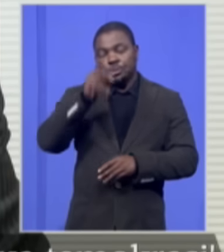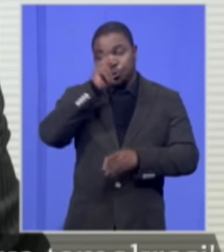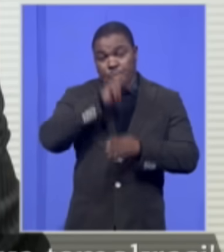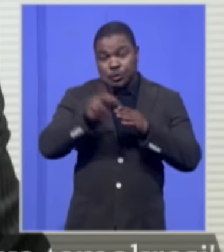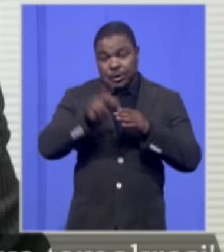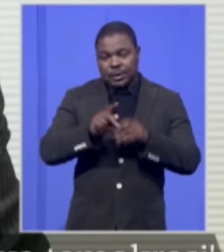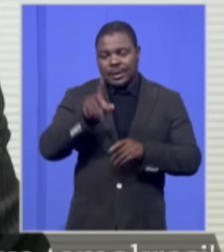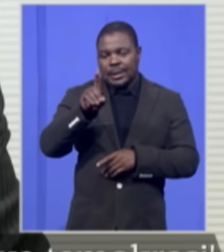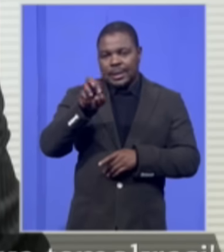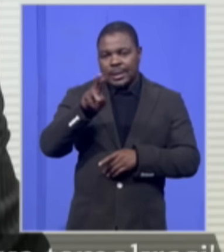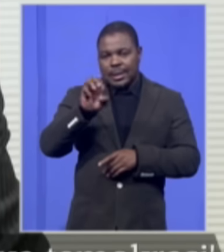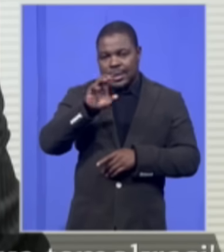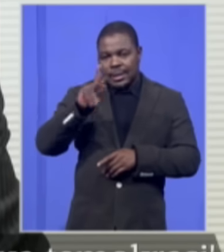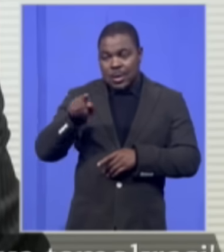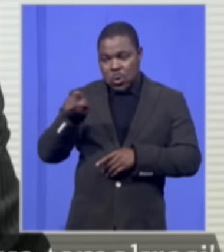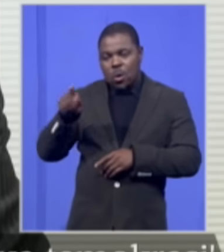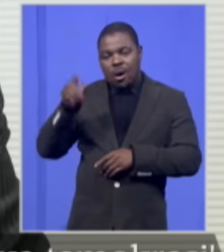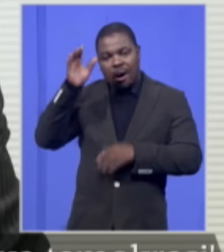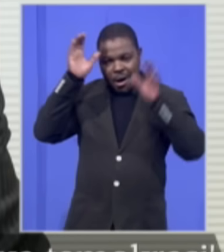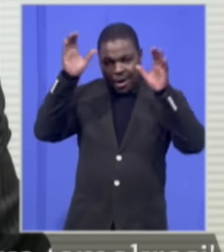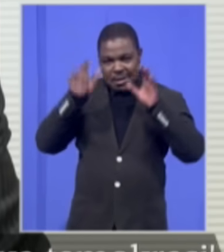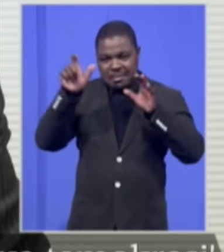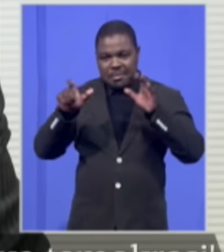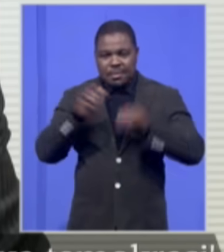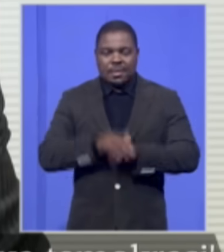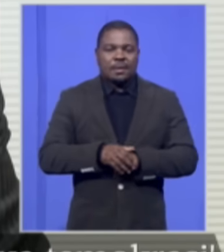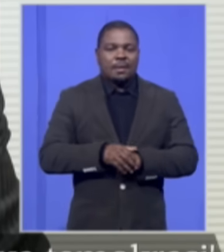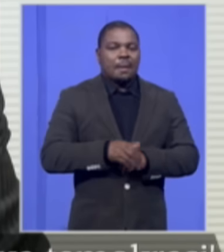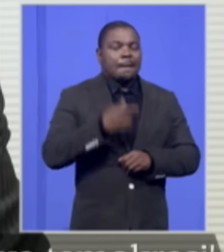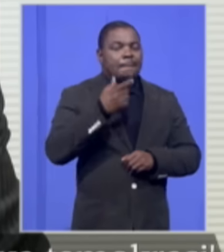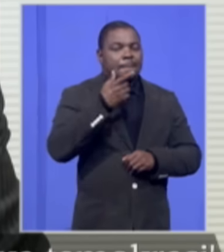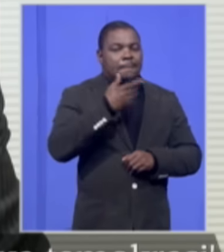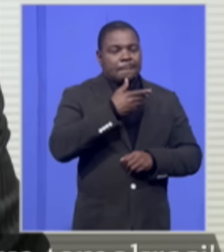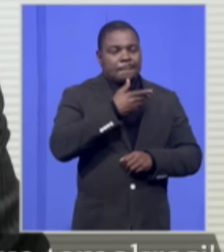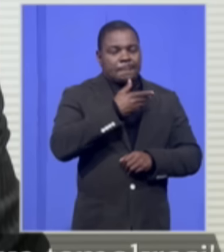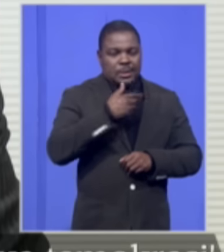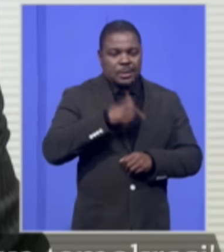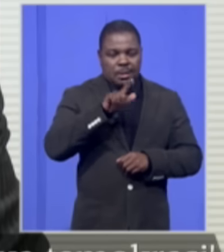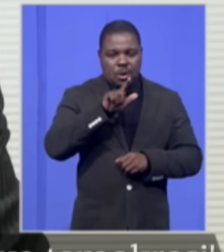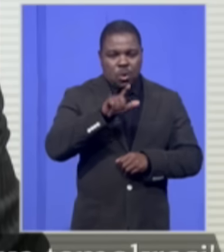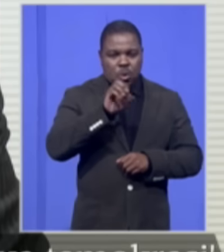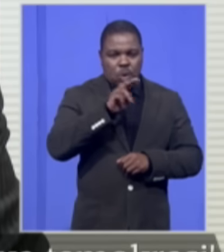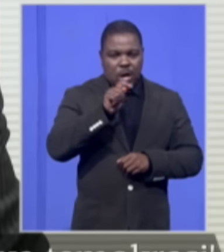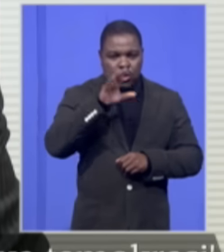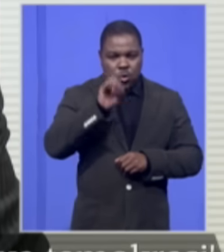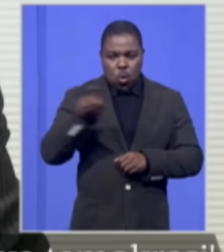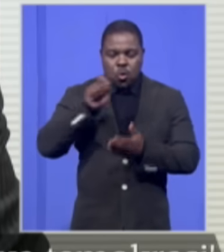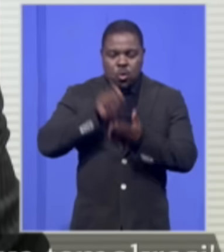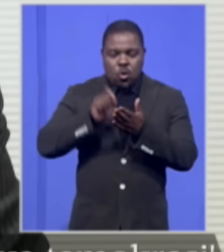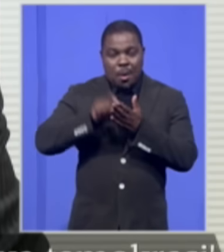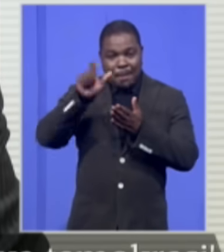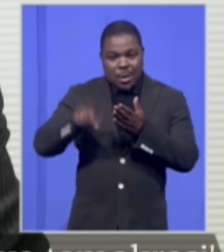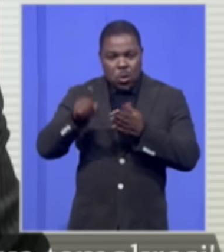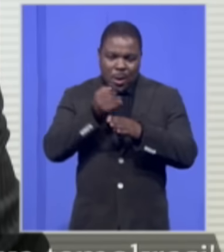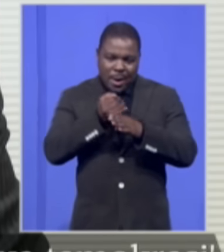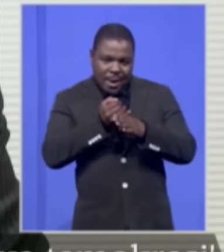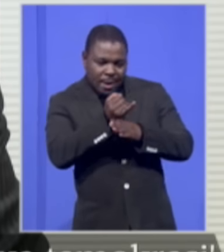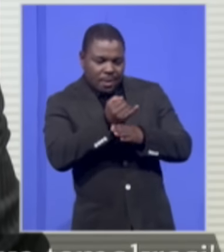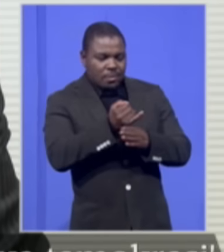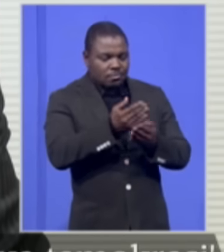Schwartz, academic. Ms. Lorata Trok, author and early literacy